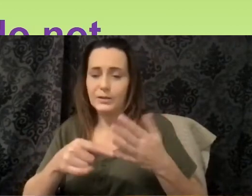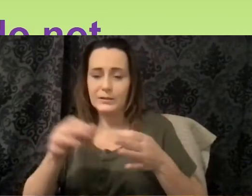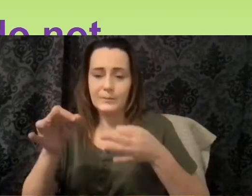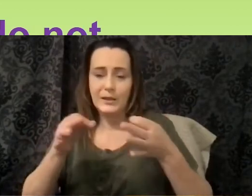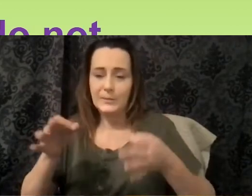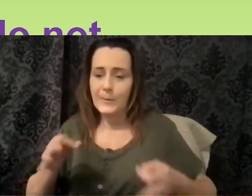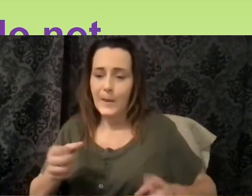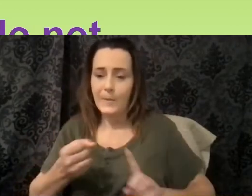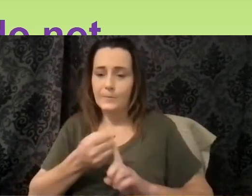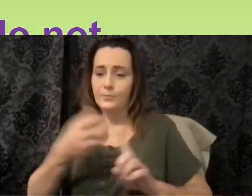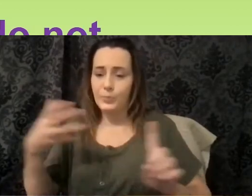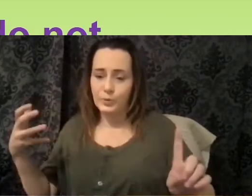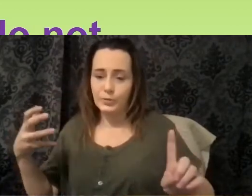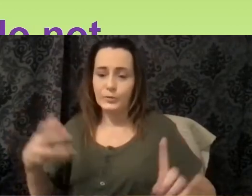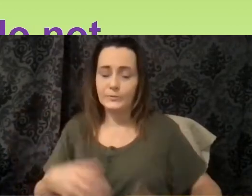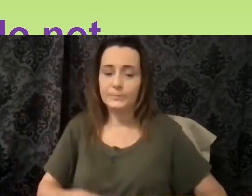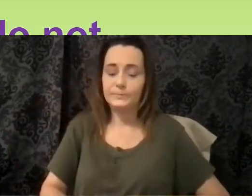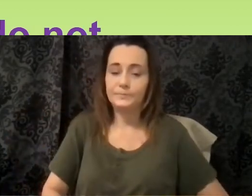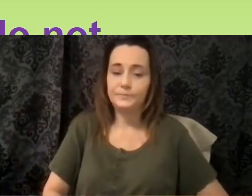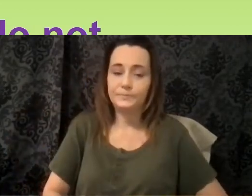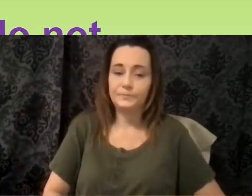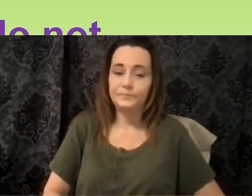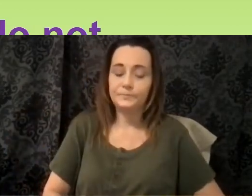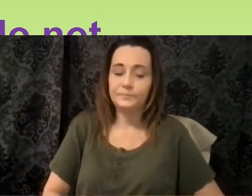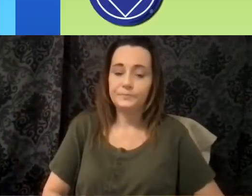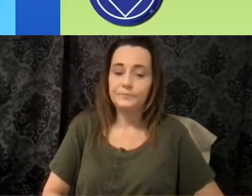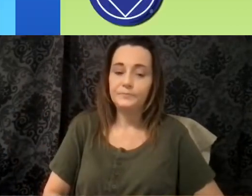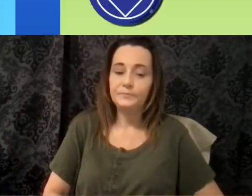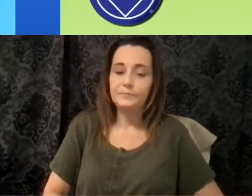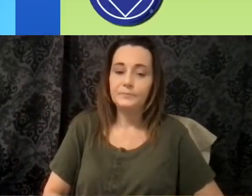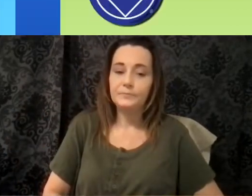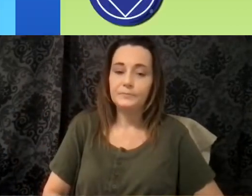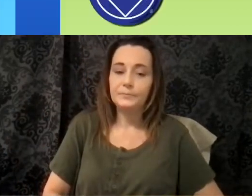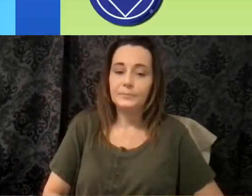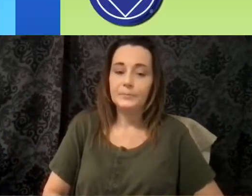yeah, all right. So if you're,